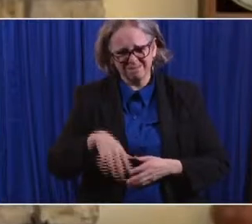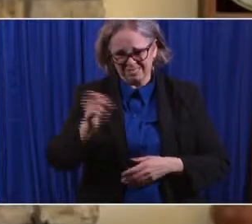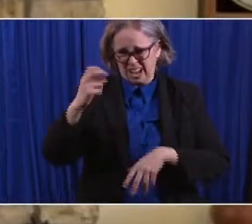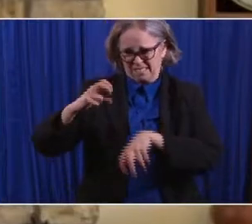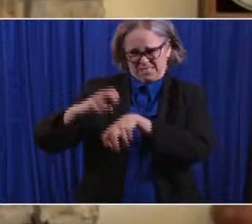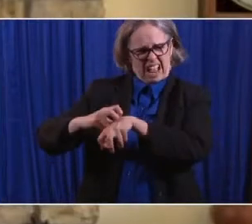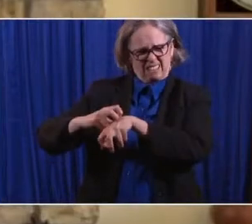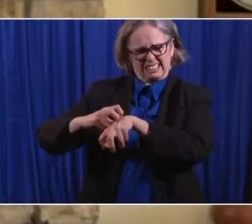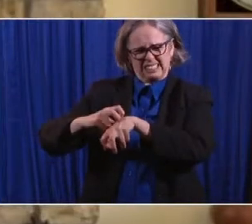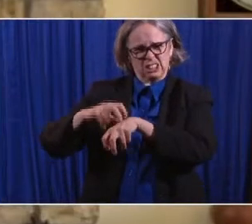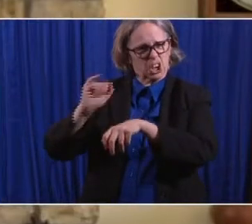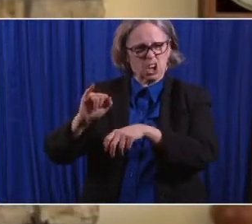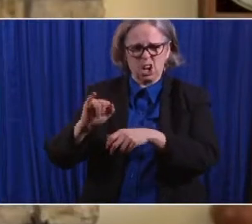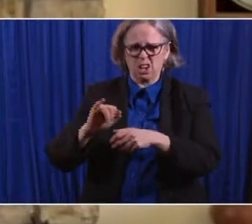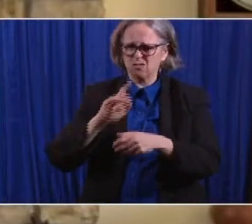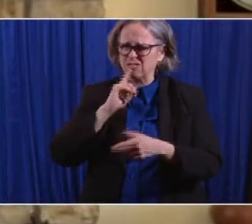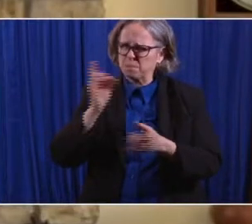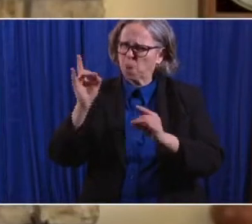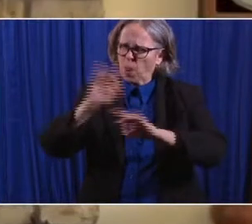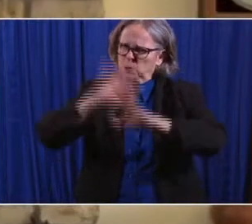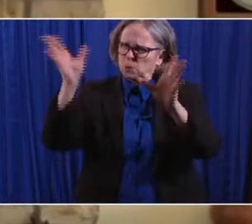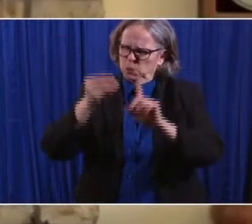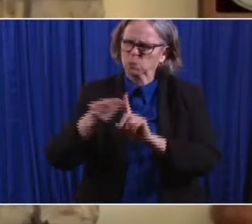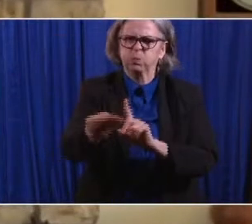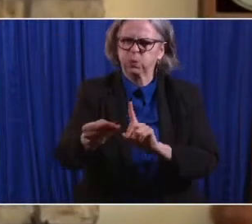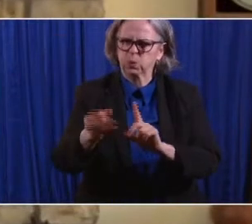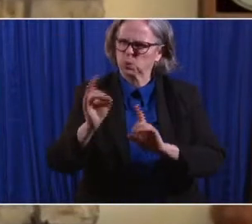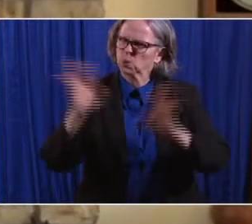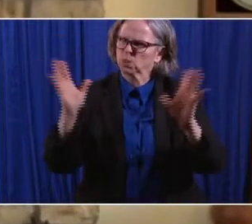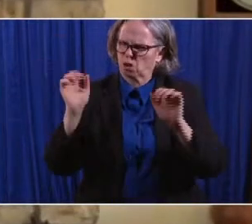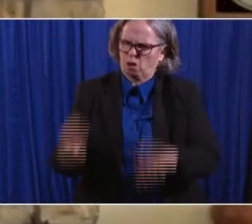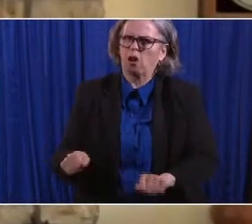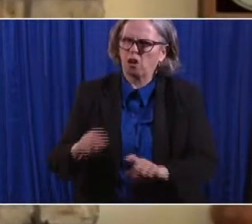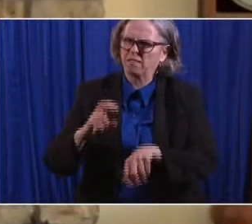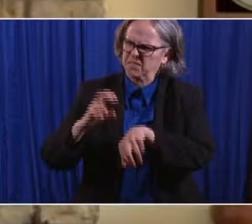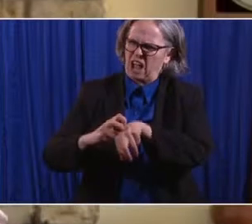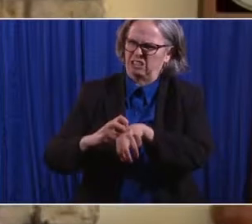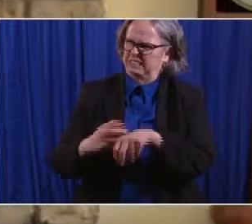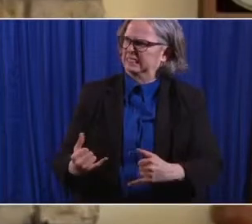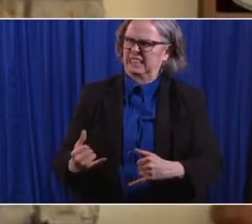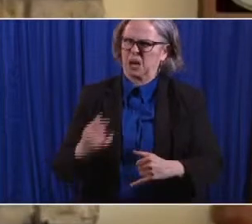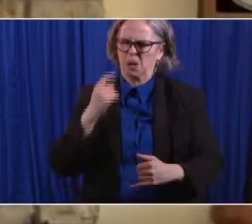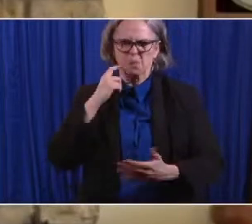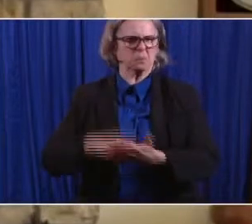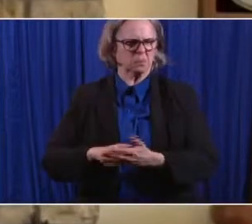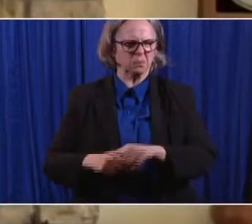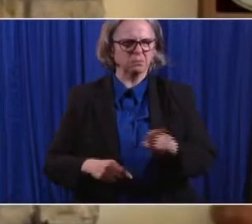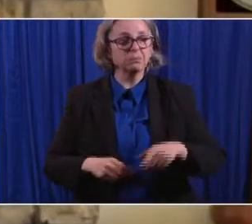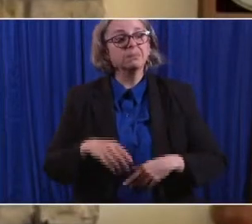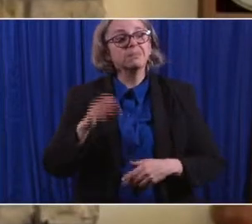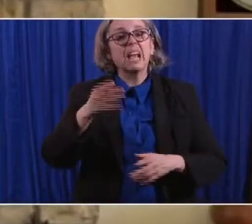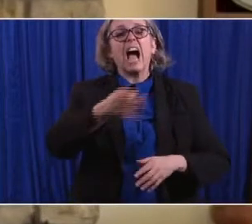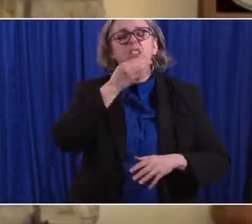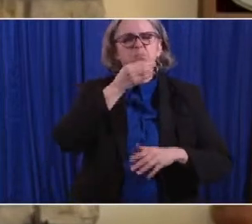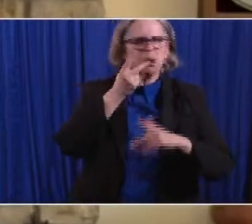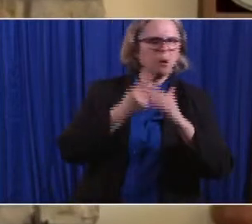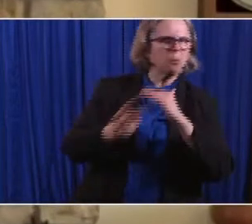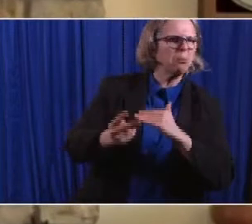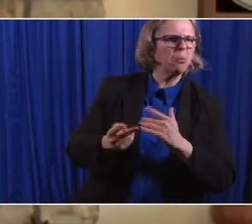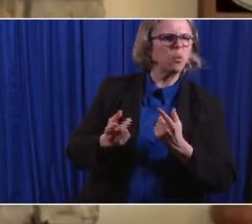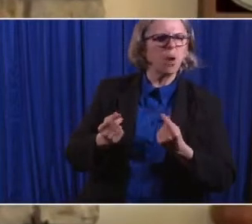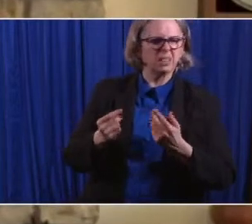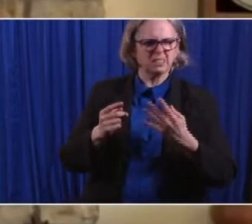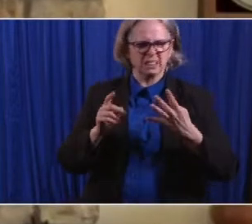more contagious very quickly. By some estimates, by the end of the month of March. So